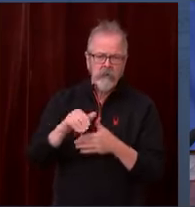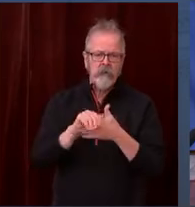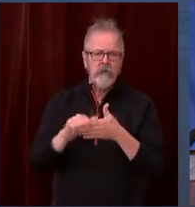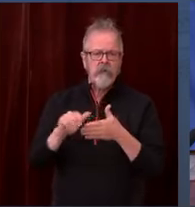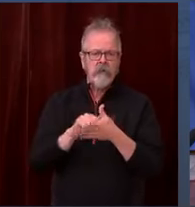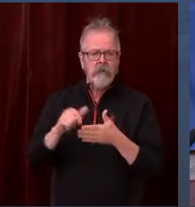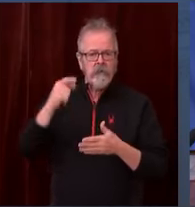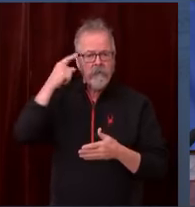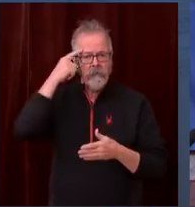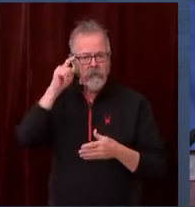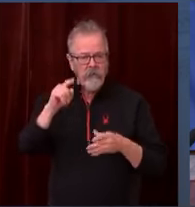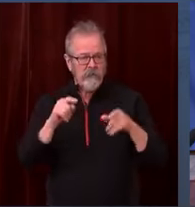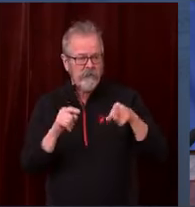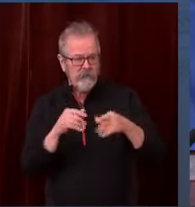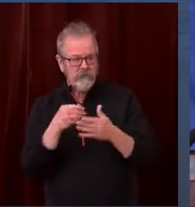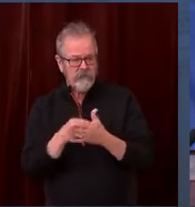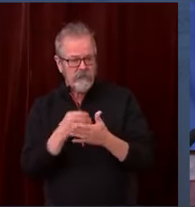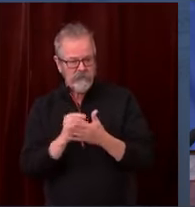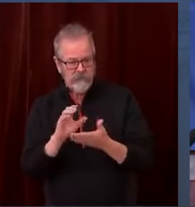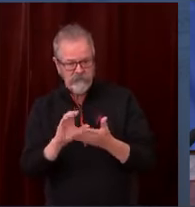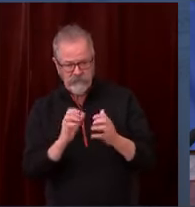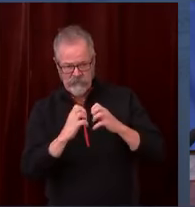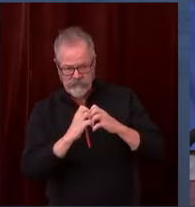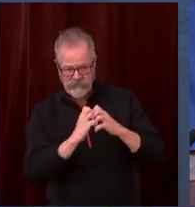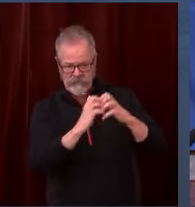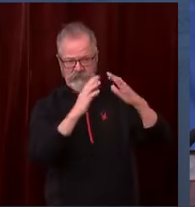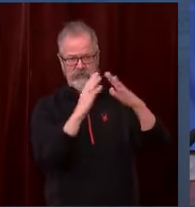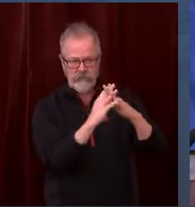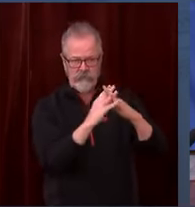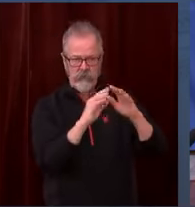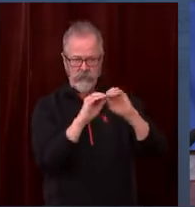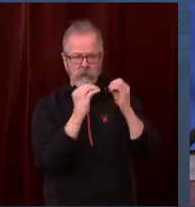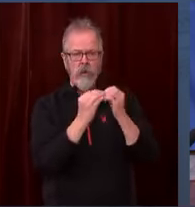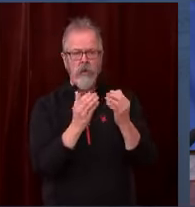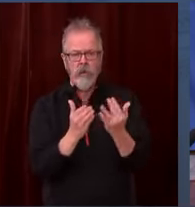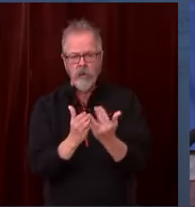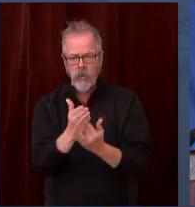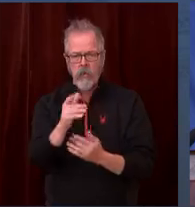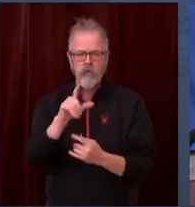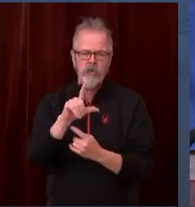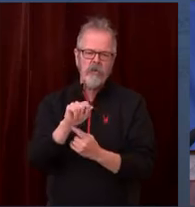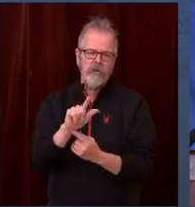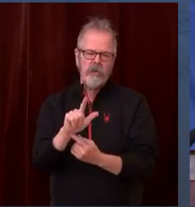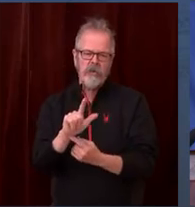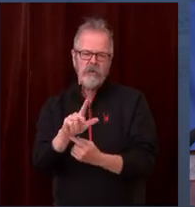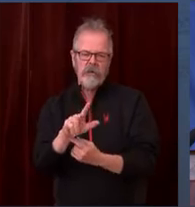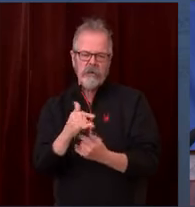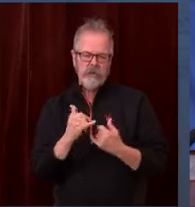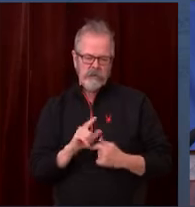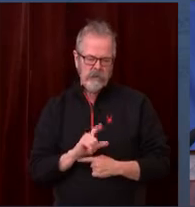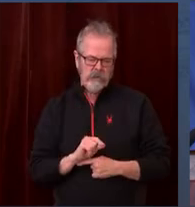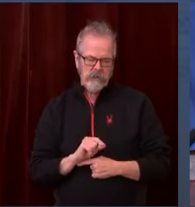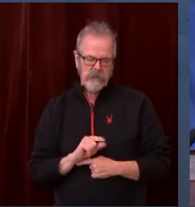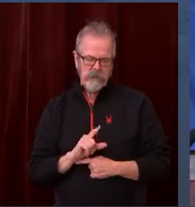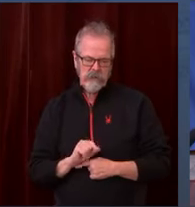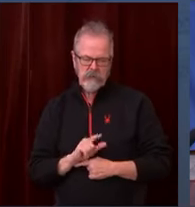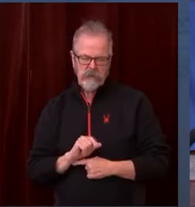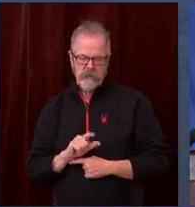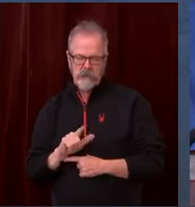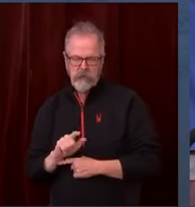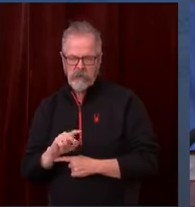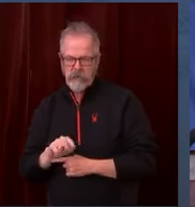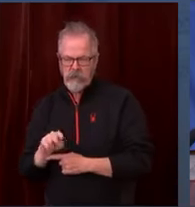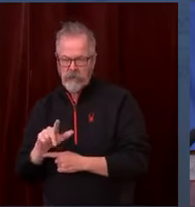to fund the independent investigations and prosecutions as appropriate in these matters.